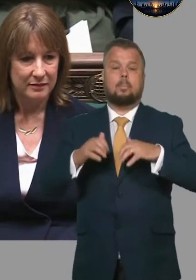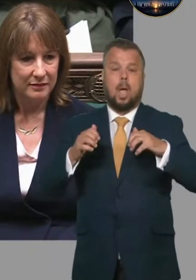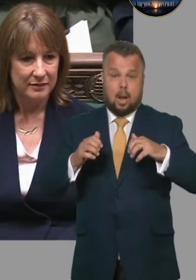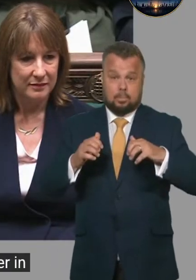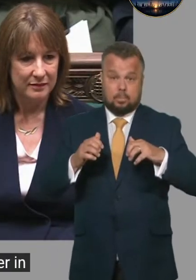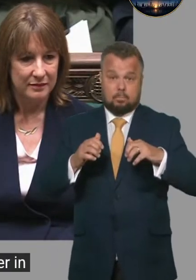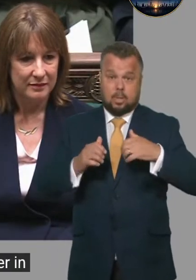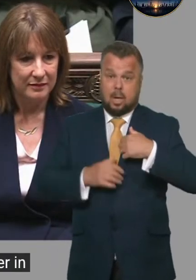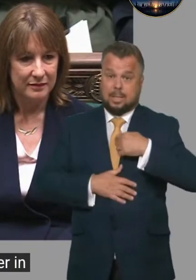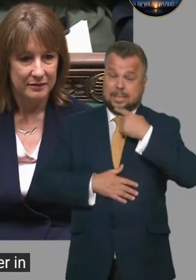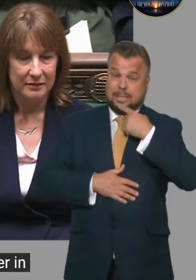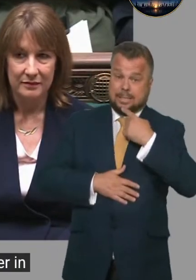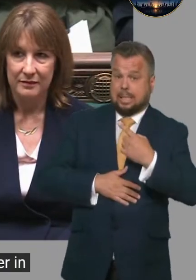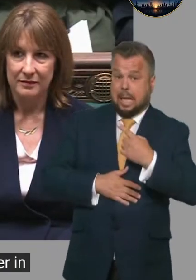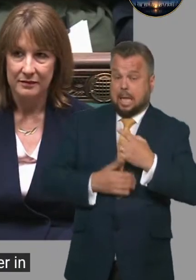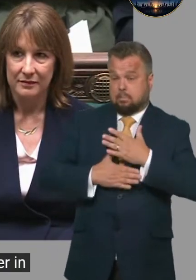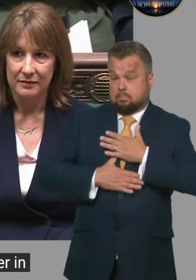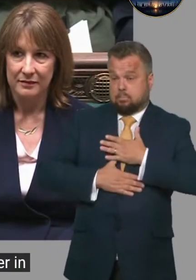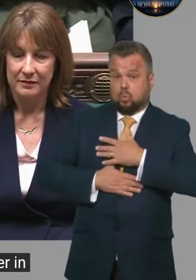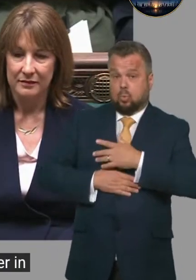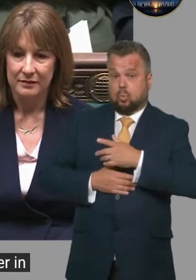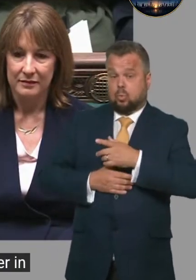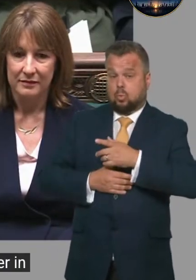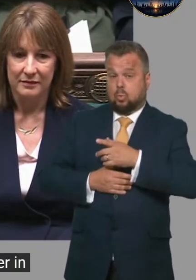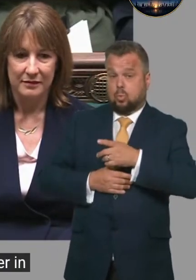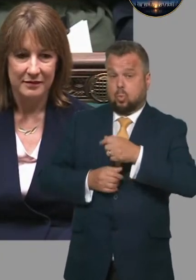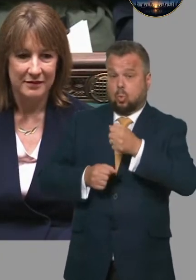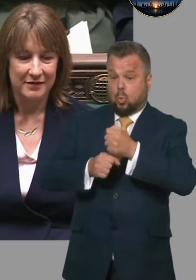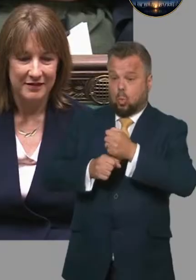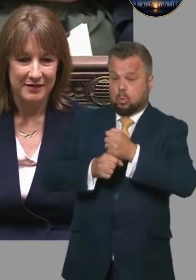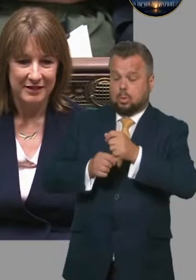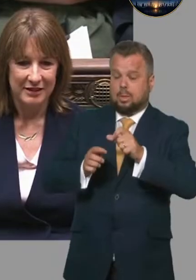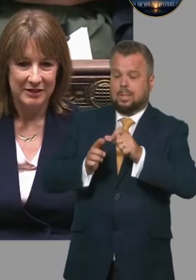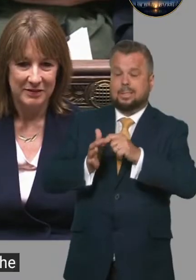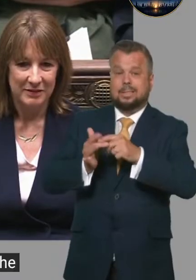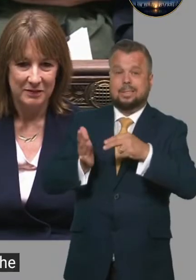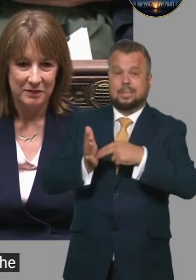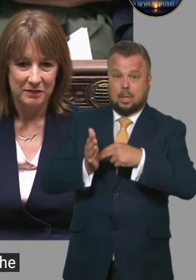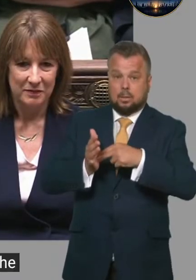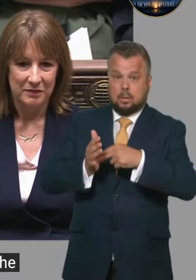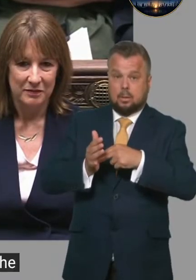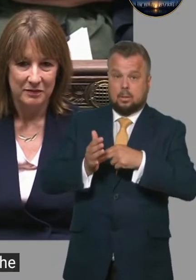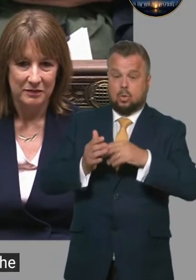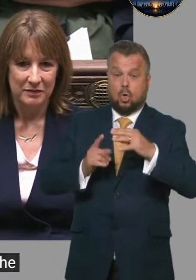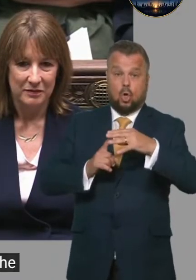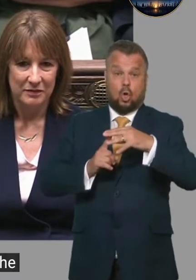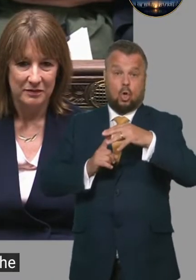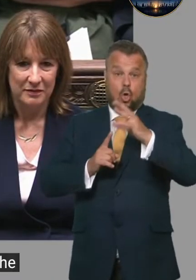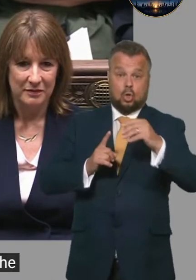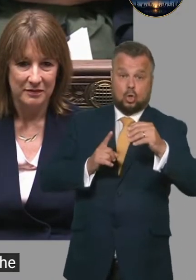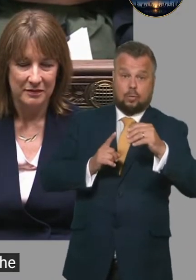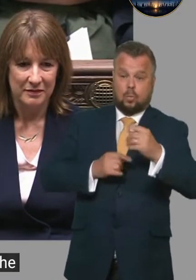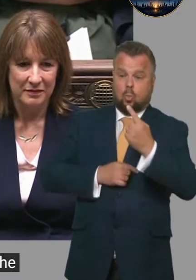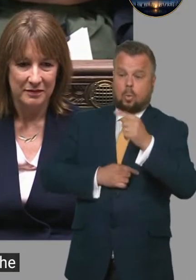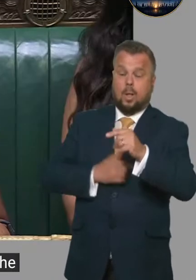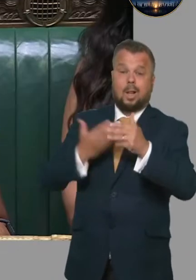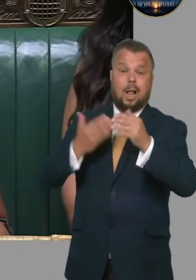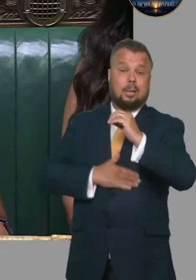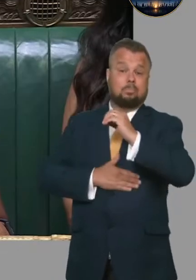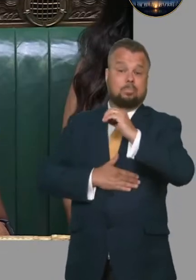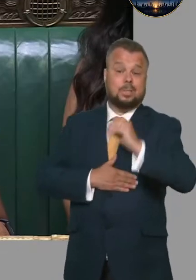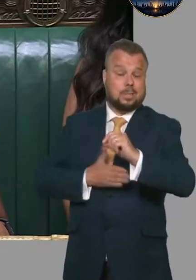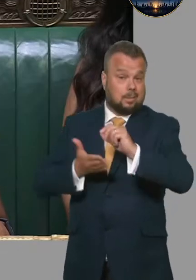vote. Can I congratulate her, because in Makerfield, they got 2.2% of the vote.